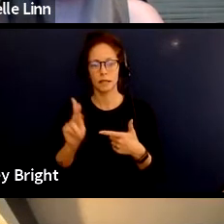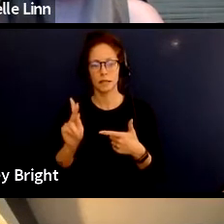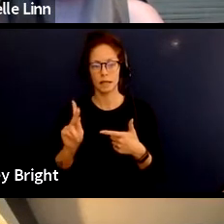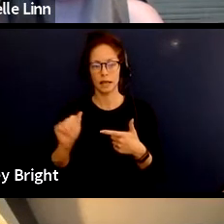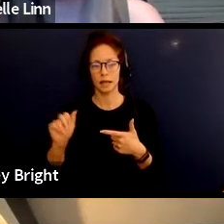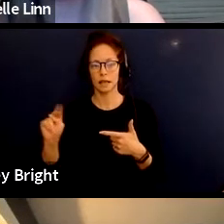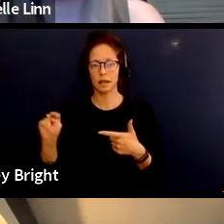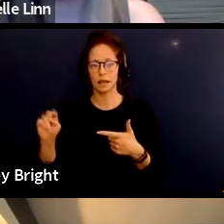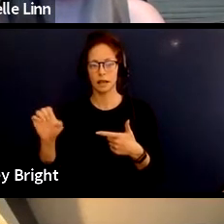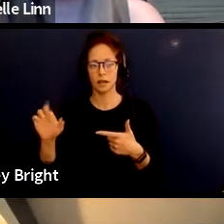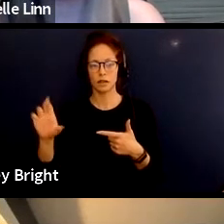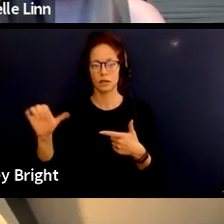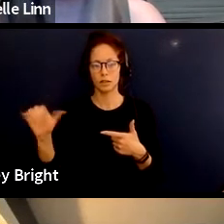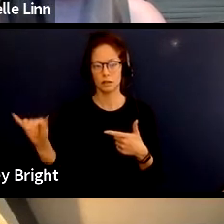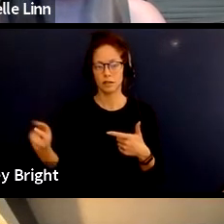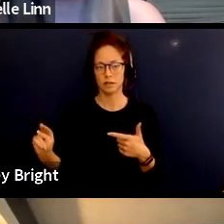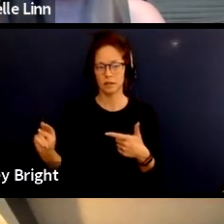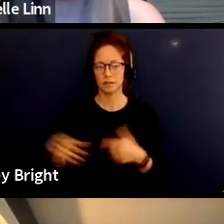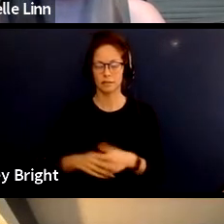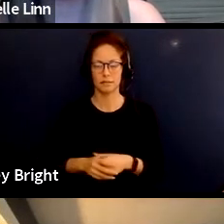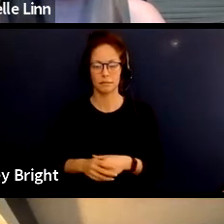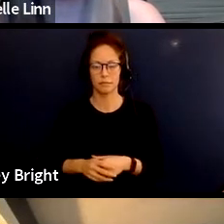Anderson.